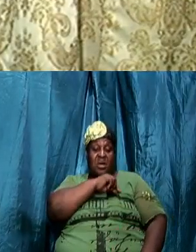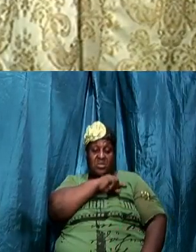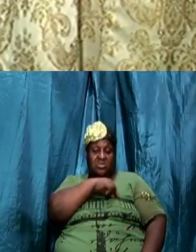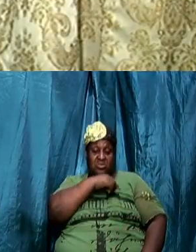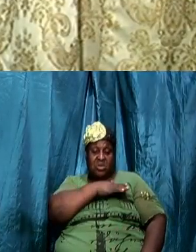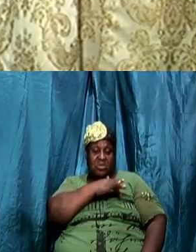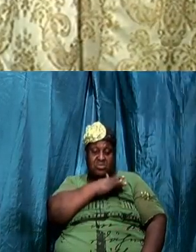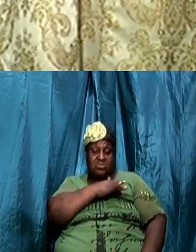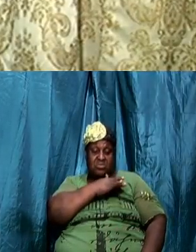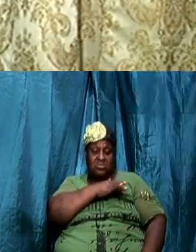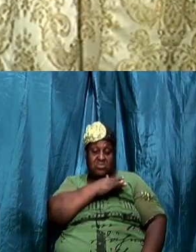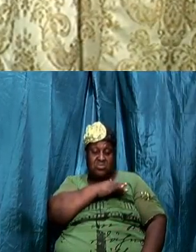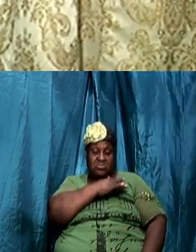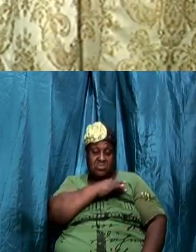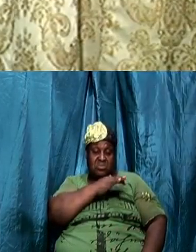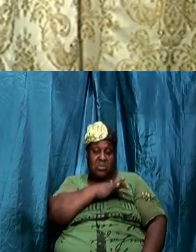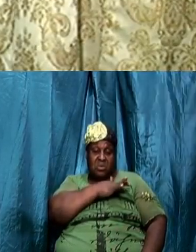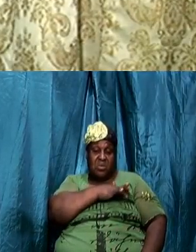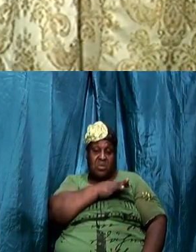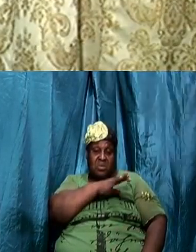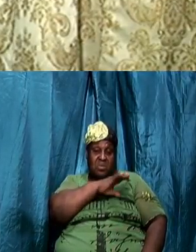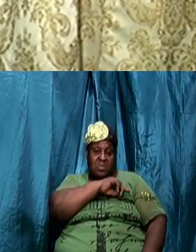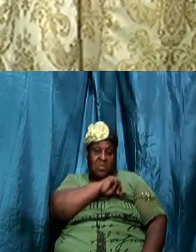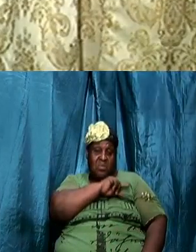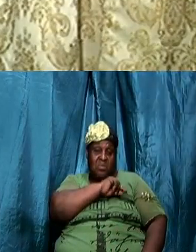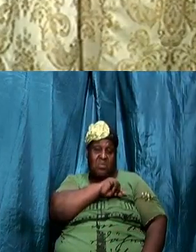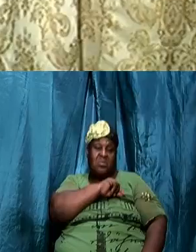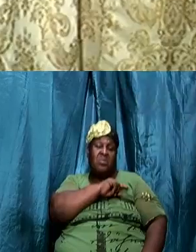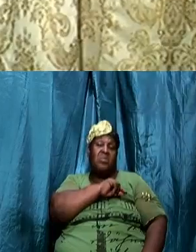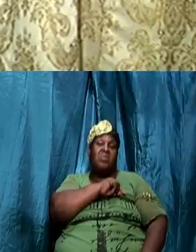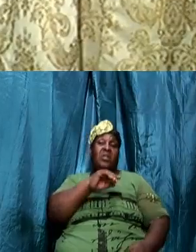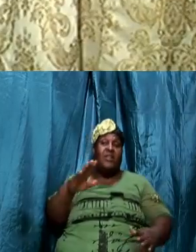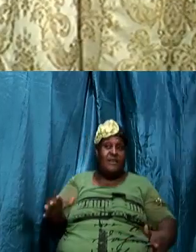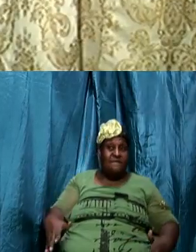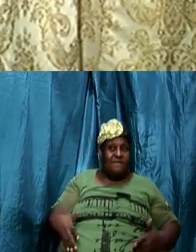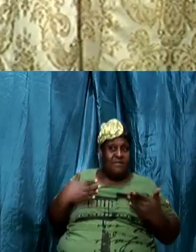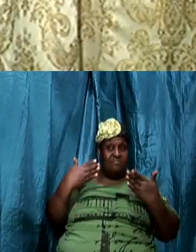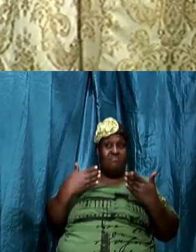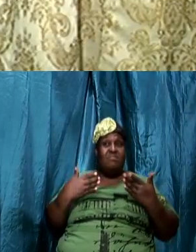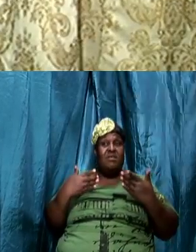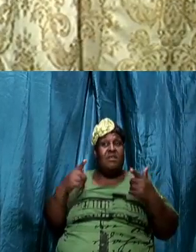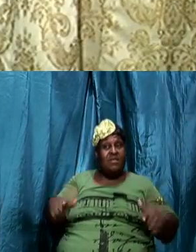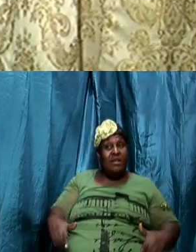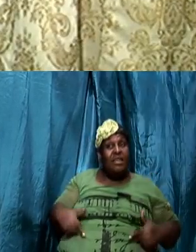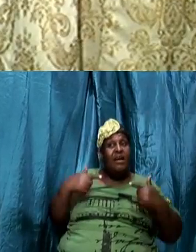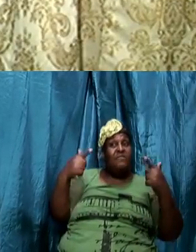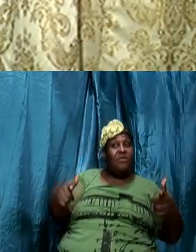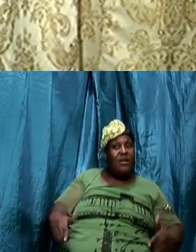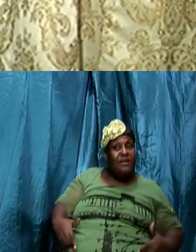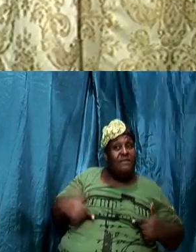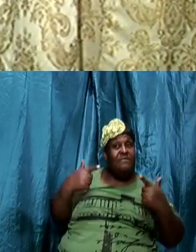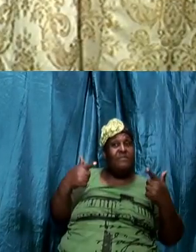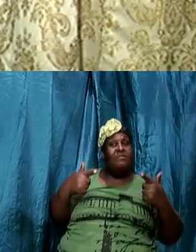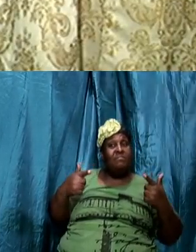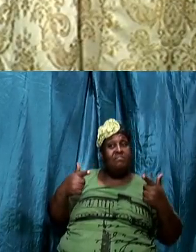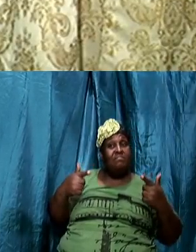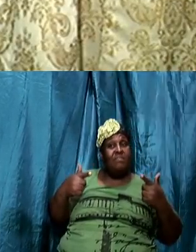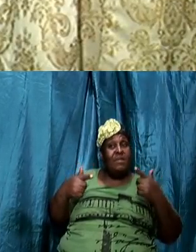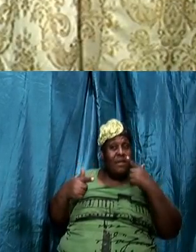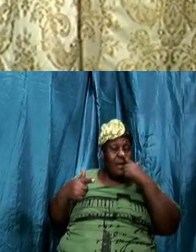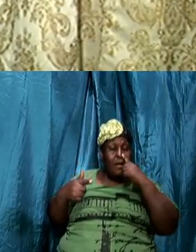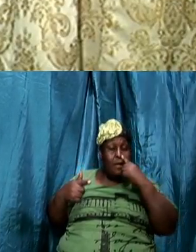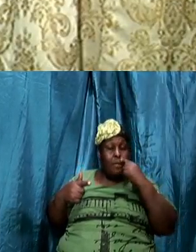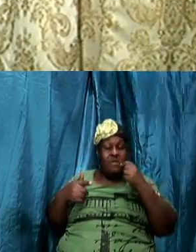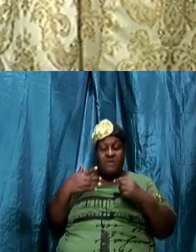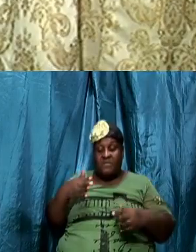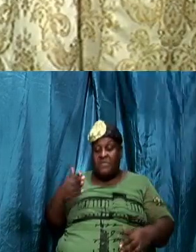are walking, the road that we are trodden on, the avenue and the